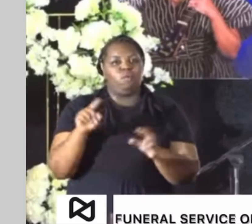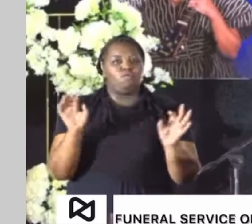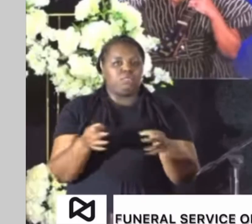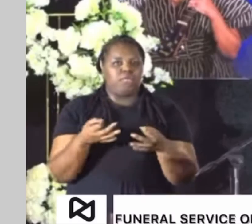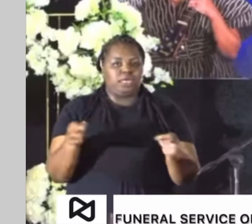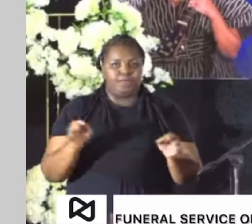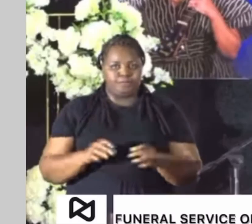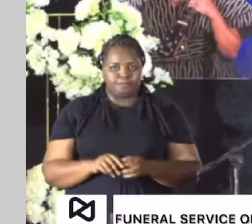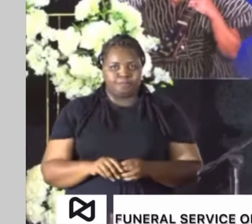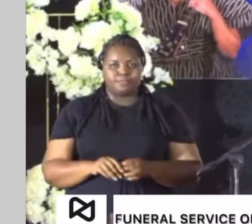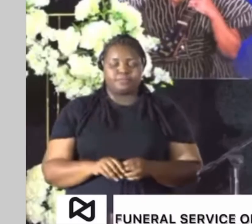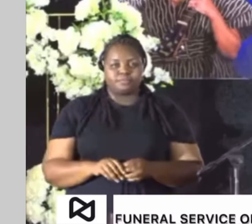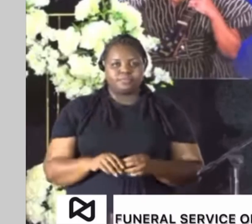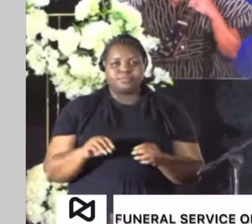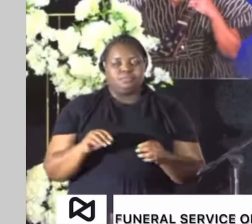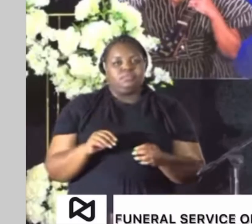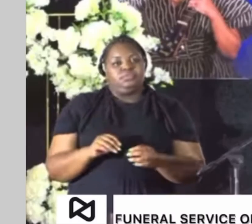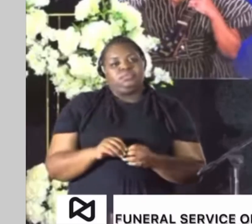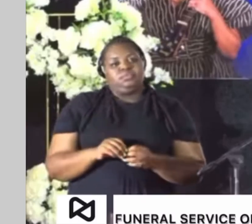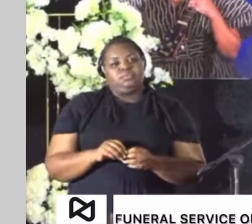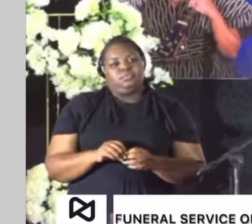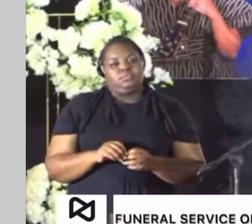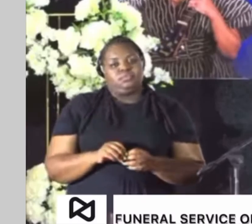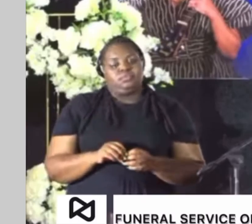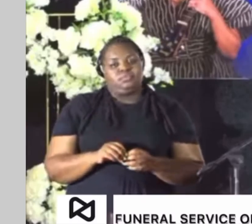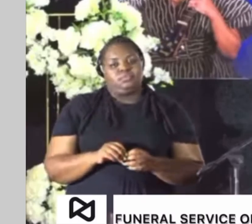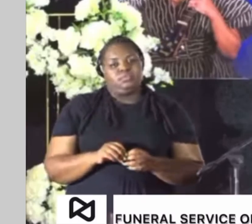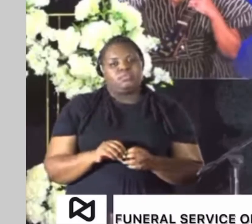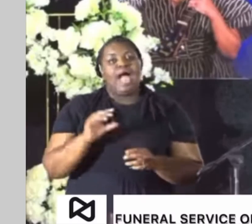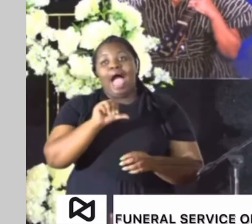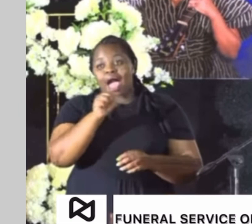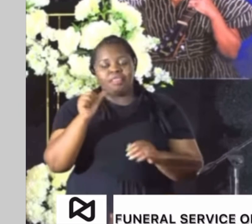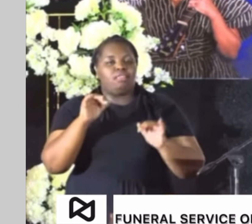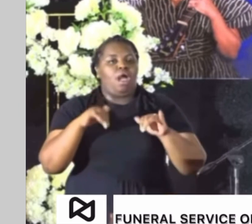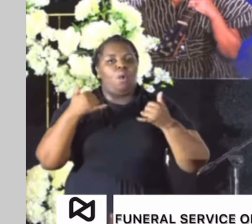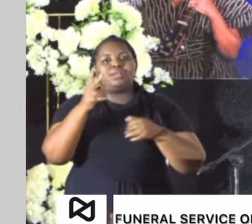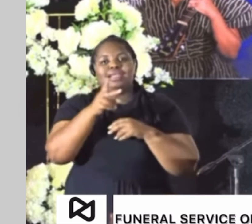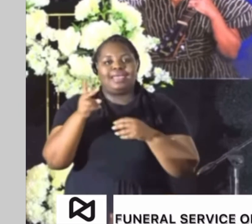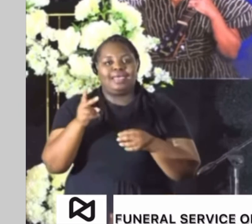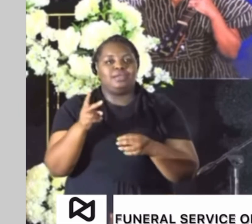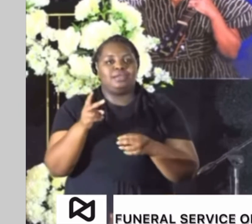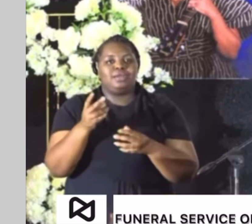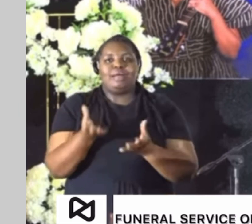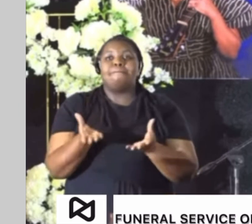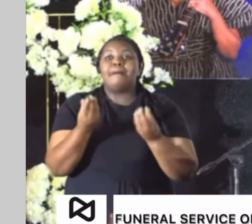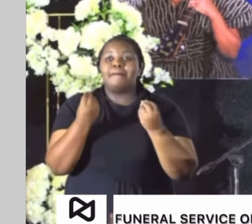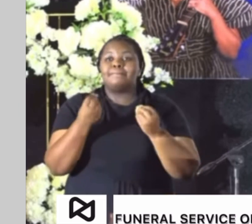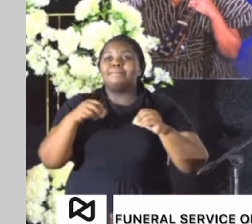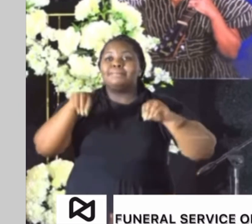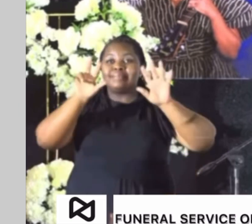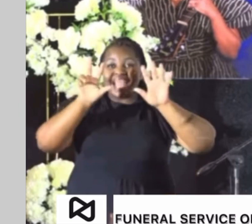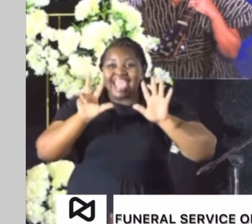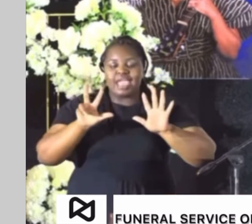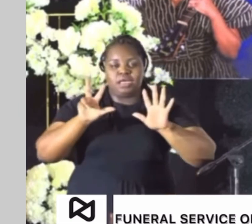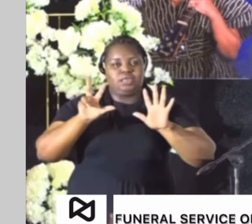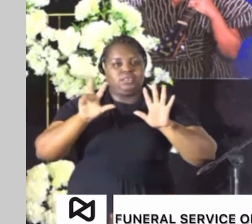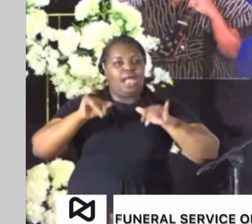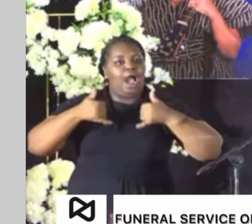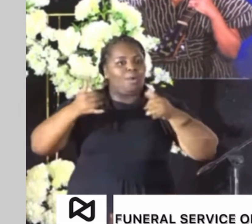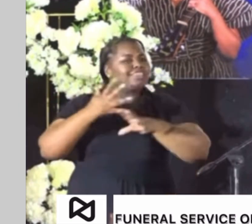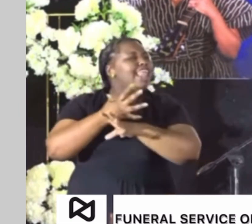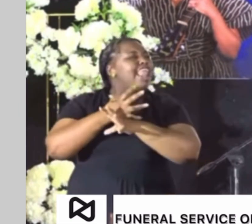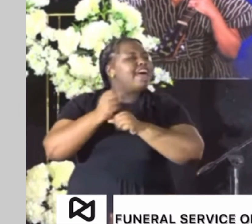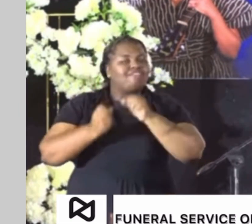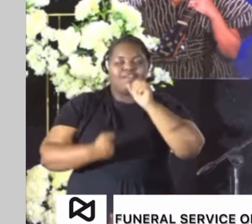where he sought their blessings for her to crash at his place, which he was sharing with his ex, Lala Mafu. The man got